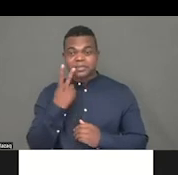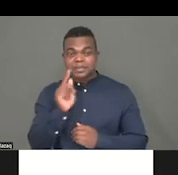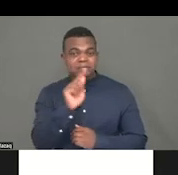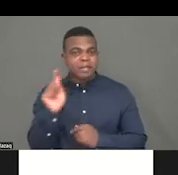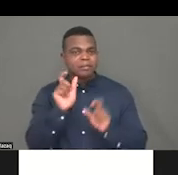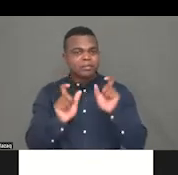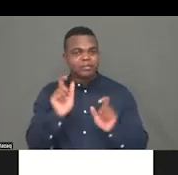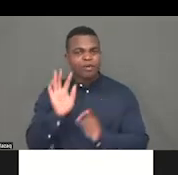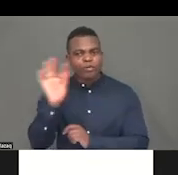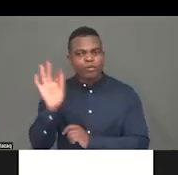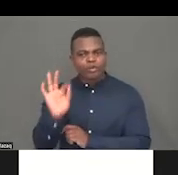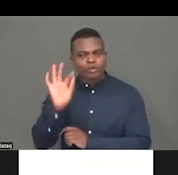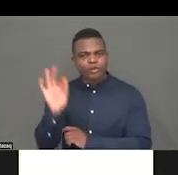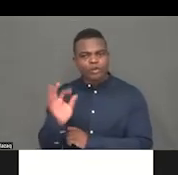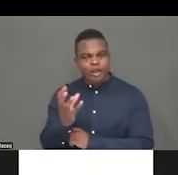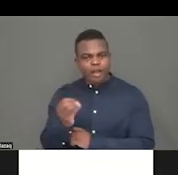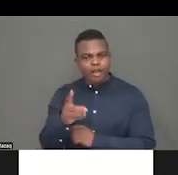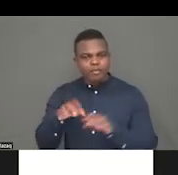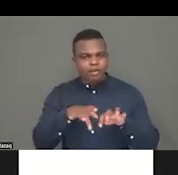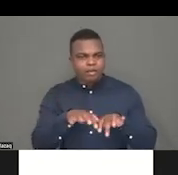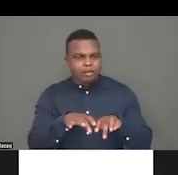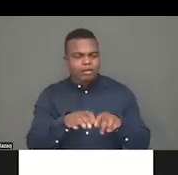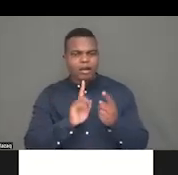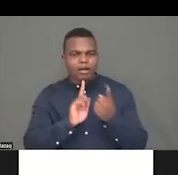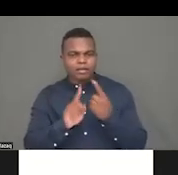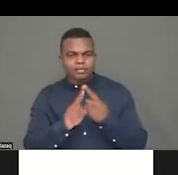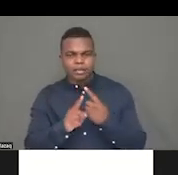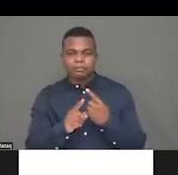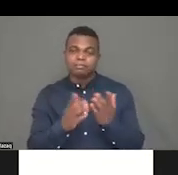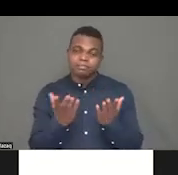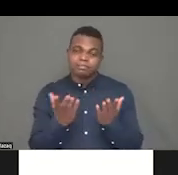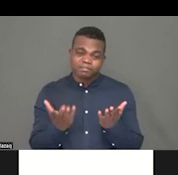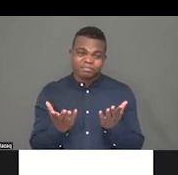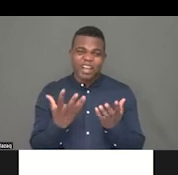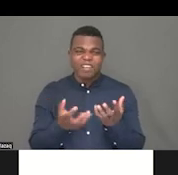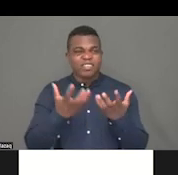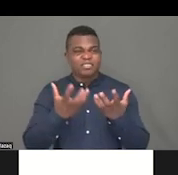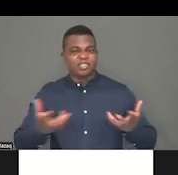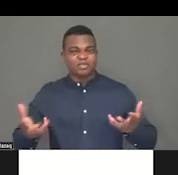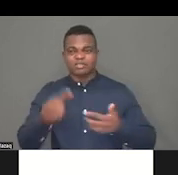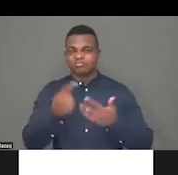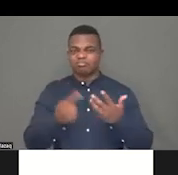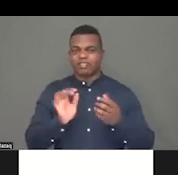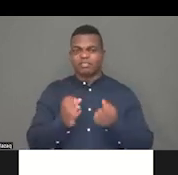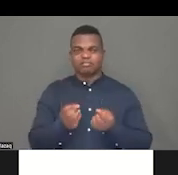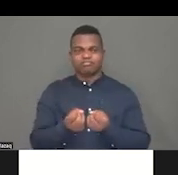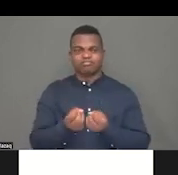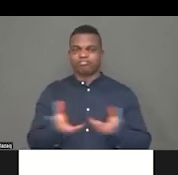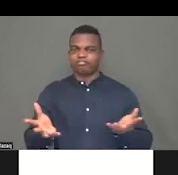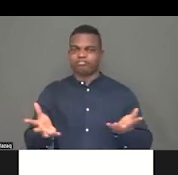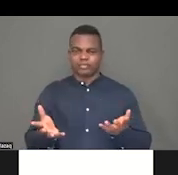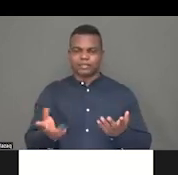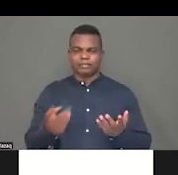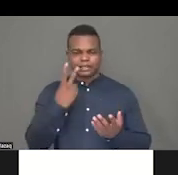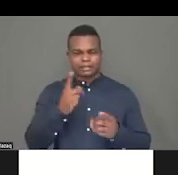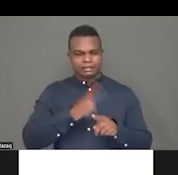So please keep doing that. Now it's time for the question and answer session, which we've already been starting to do, as you've seen. Some of